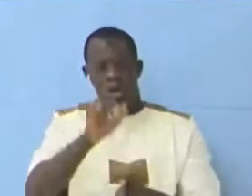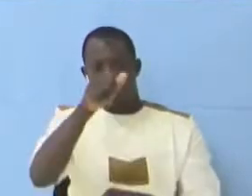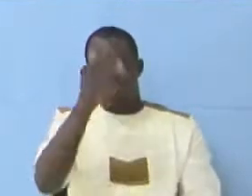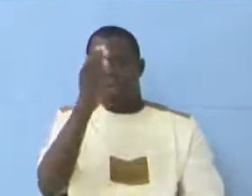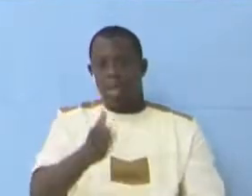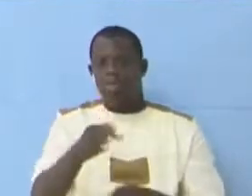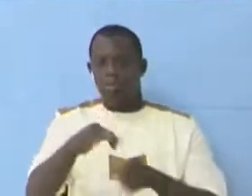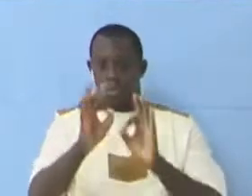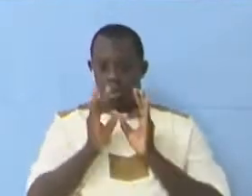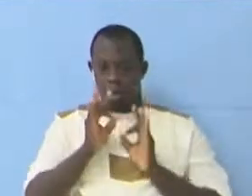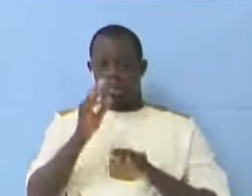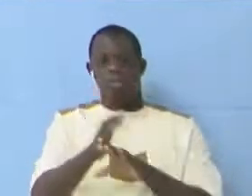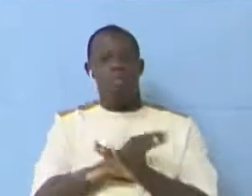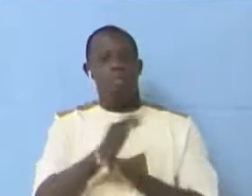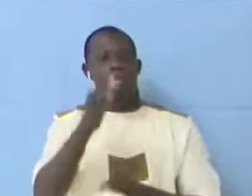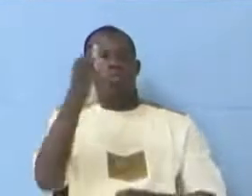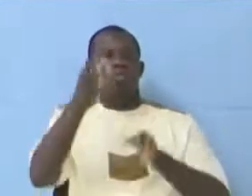court